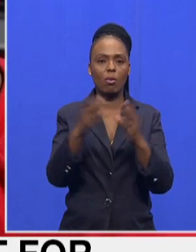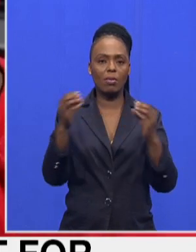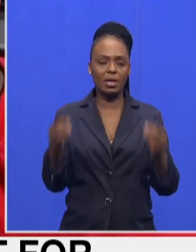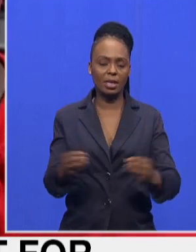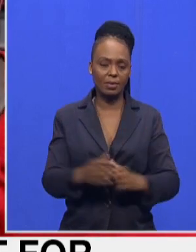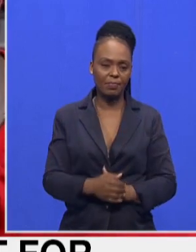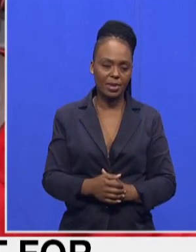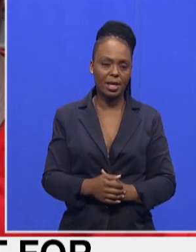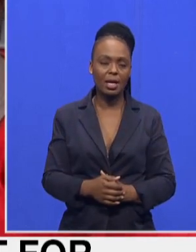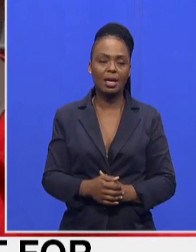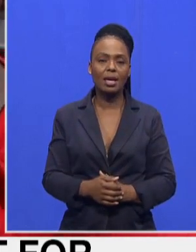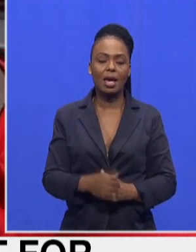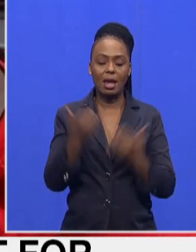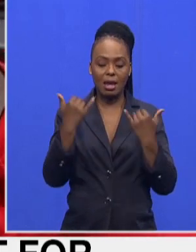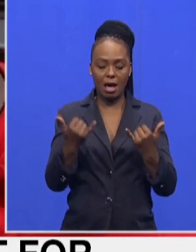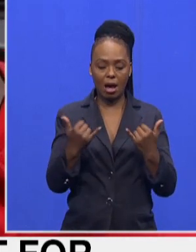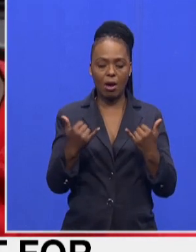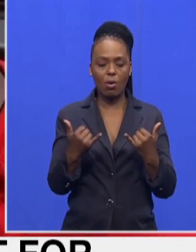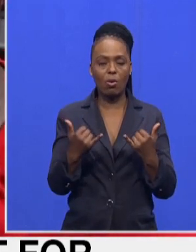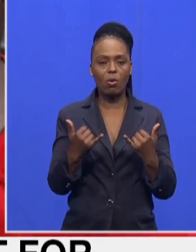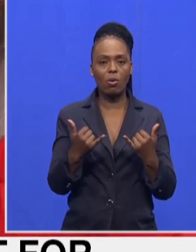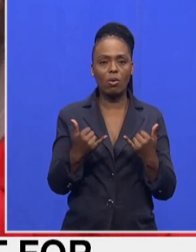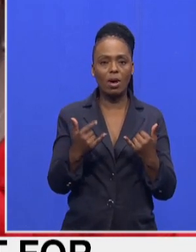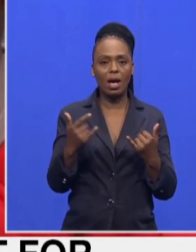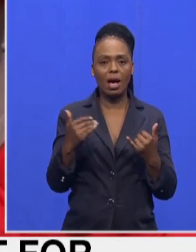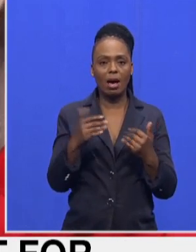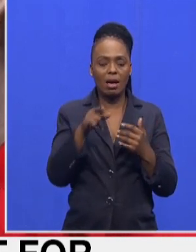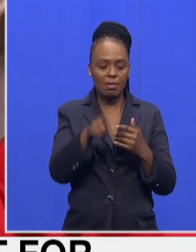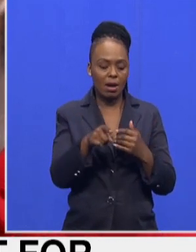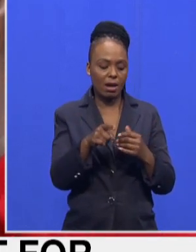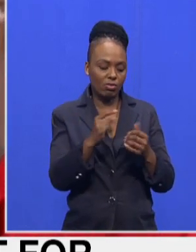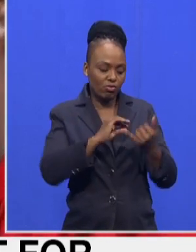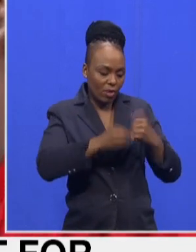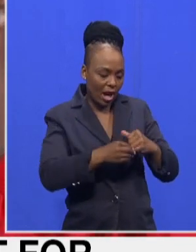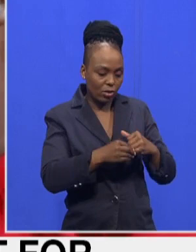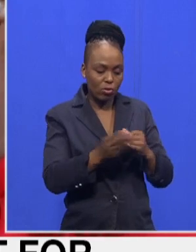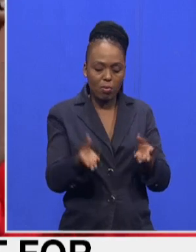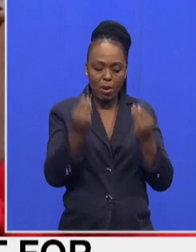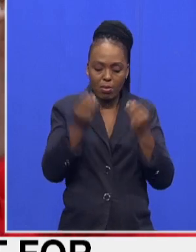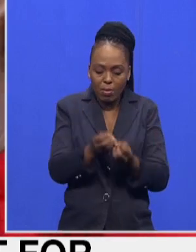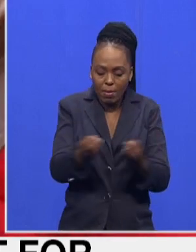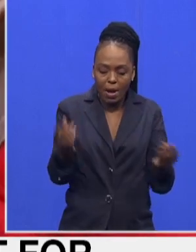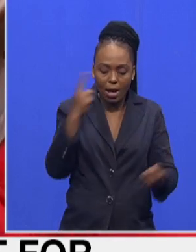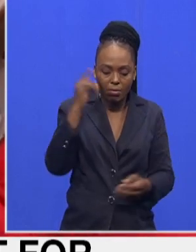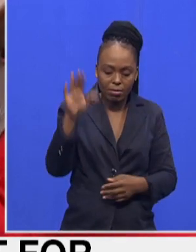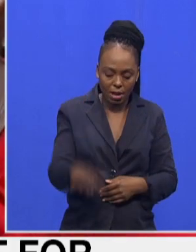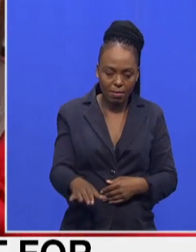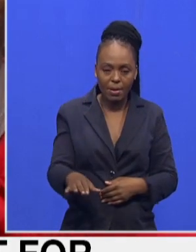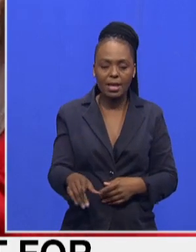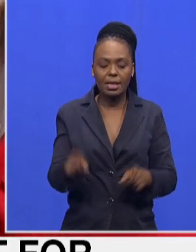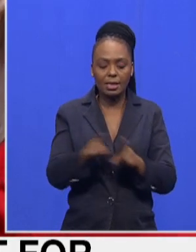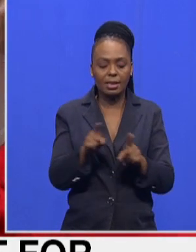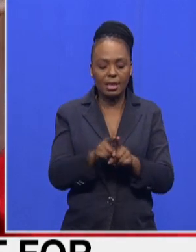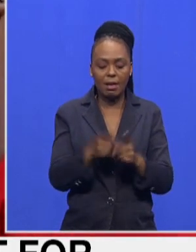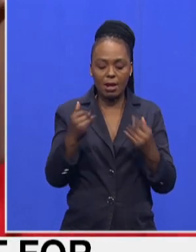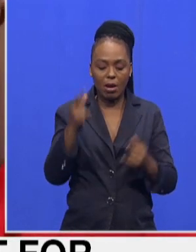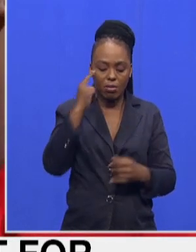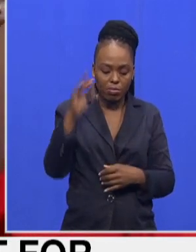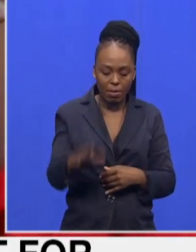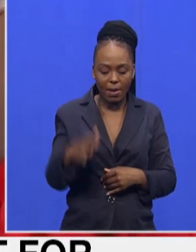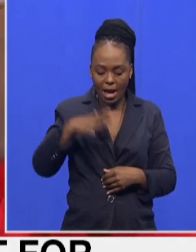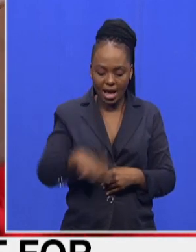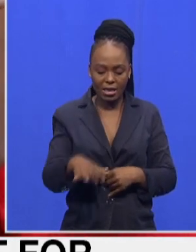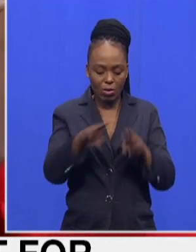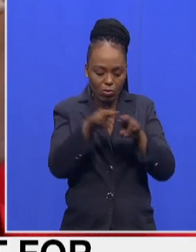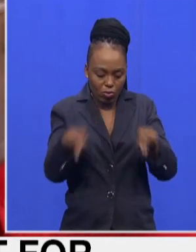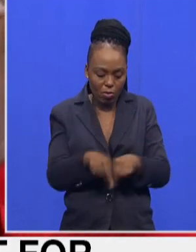So we have been housing students, but we also have been housing students in the residences of the university. We also have been